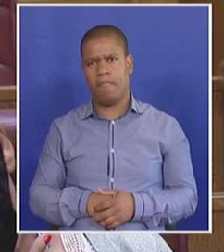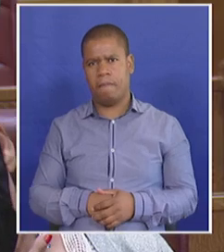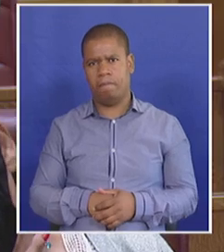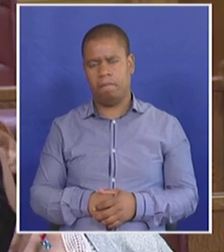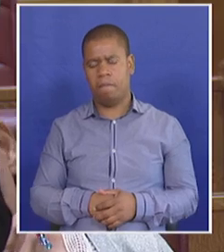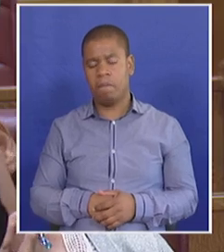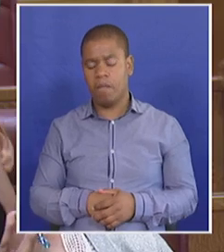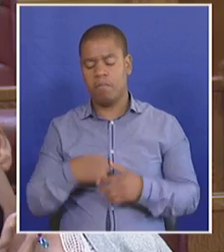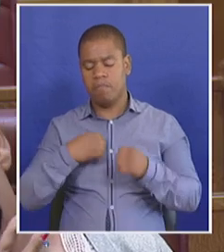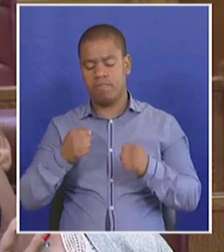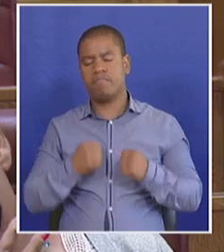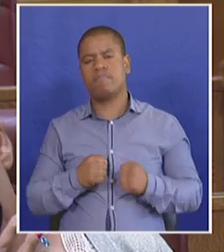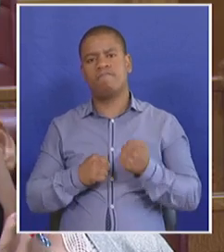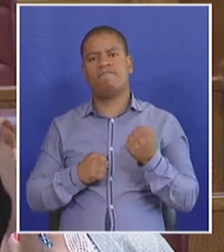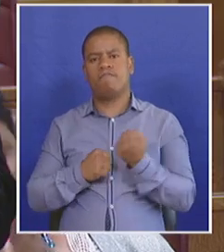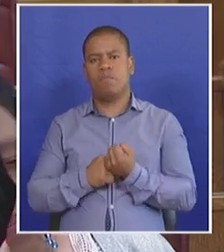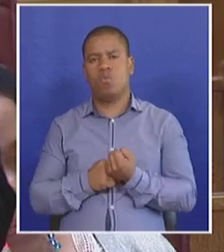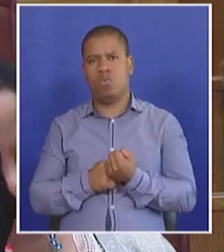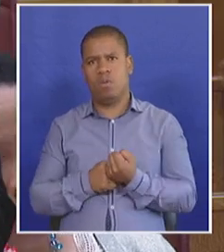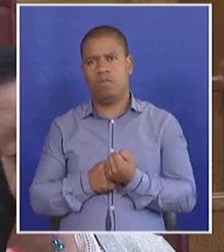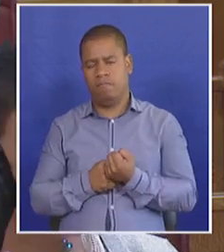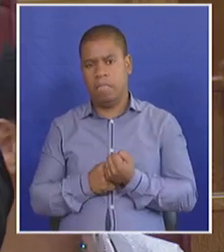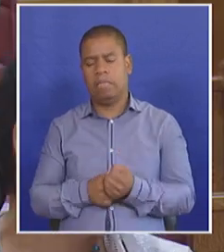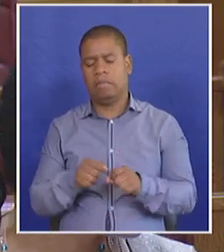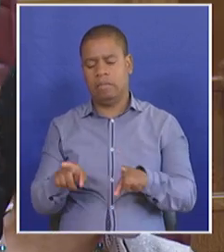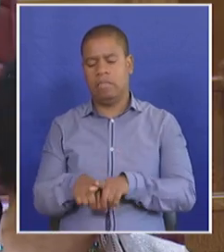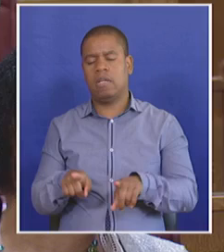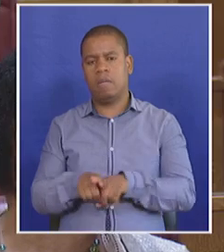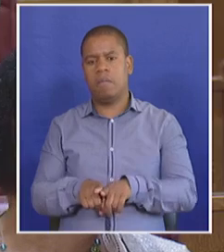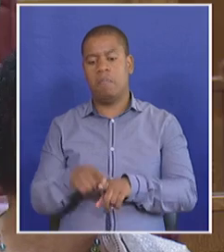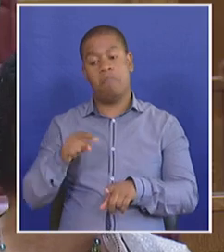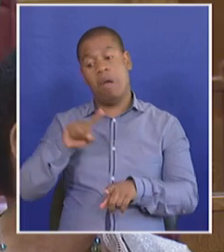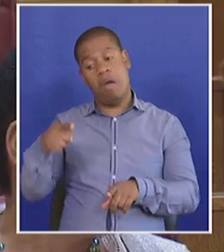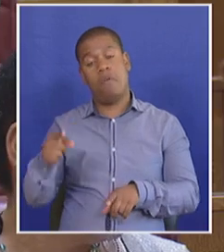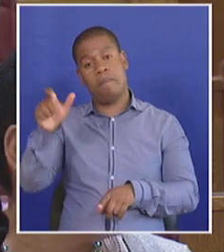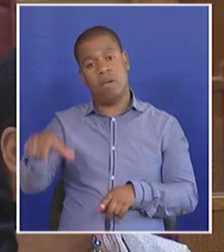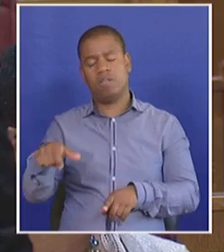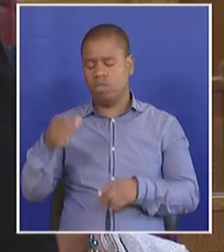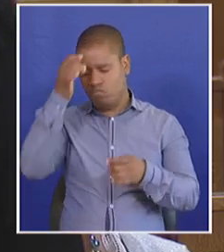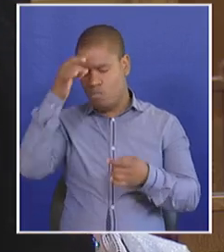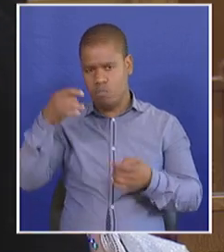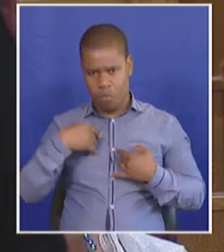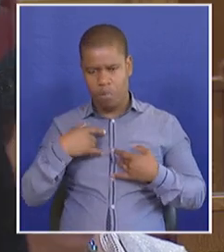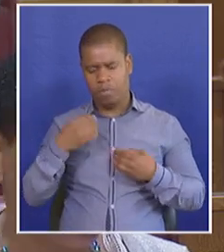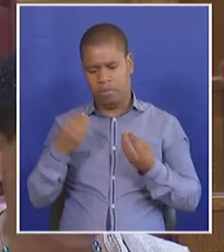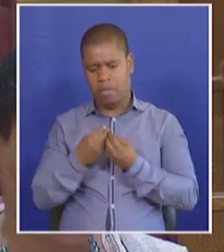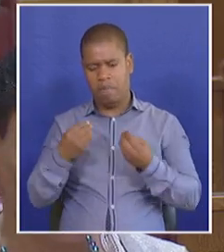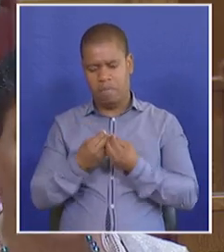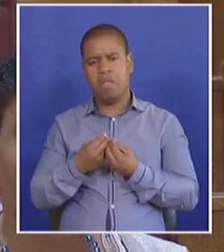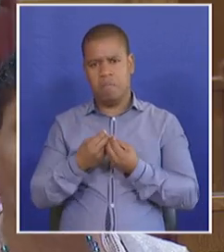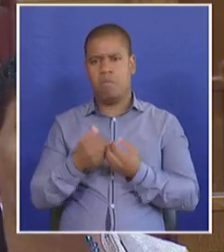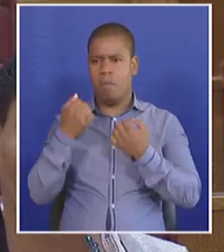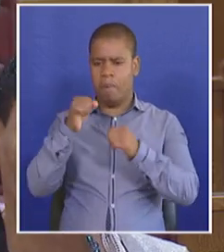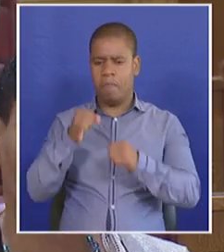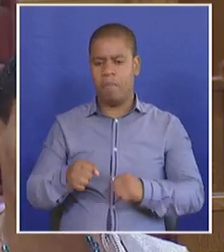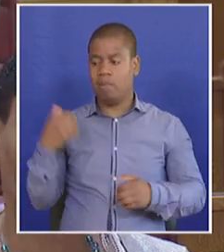I stand by it, and of course, unless somebody produces something else to the contrary, that in 2008